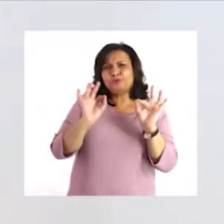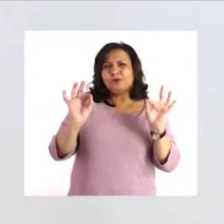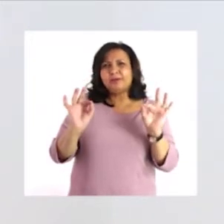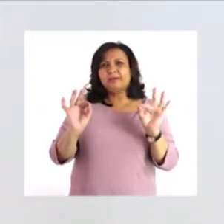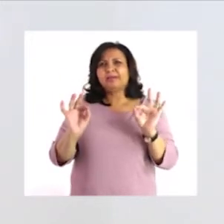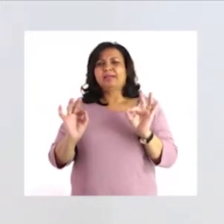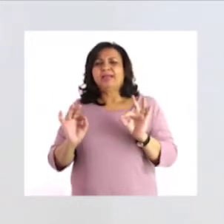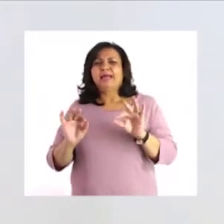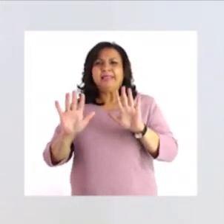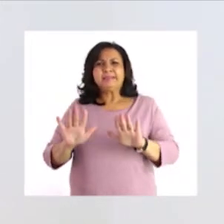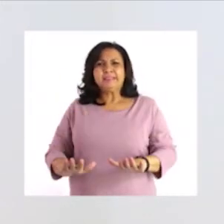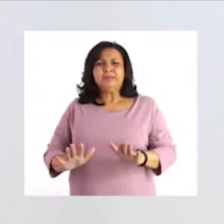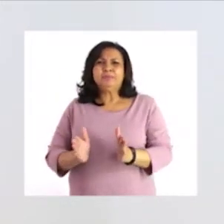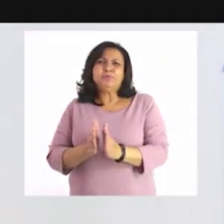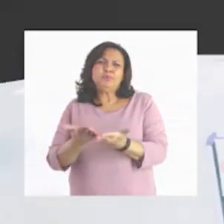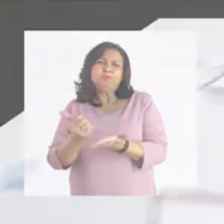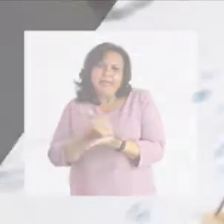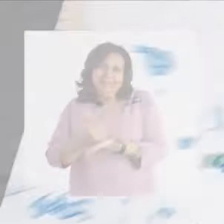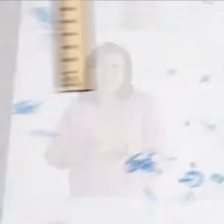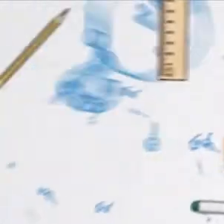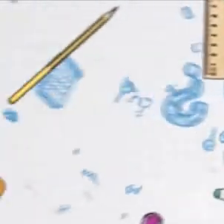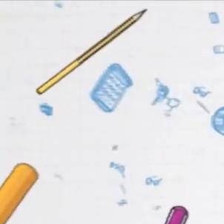your exercise book neat.